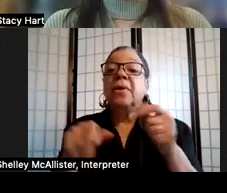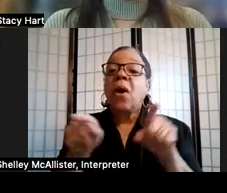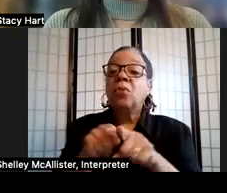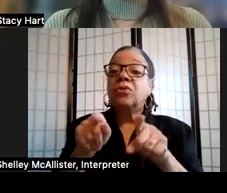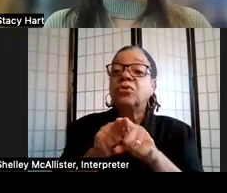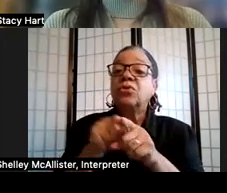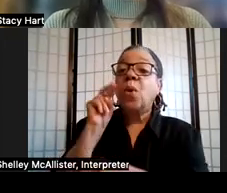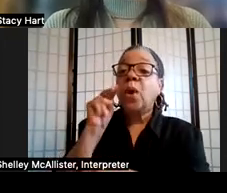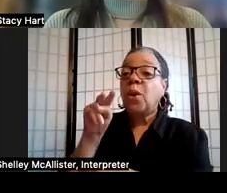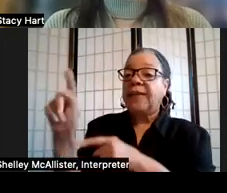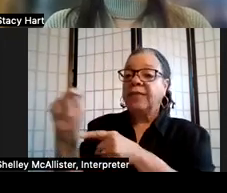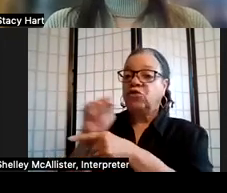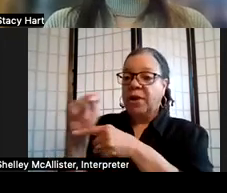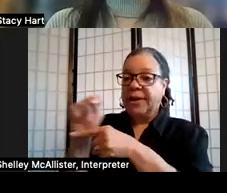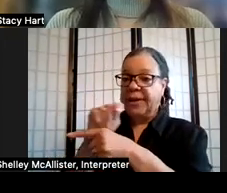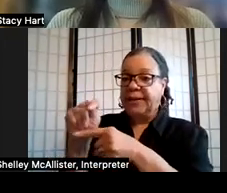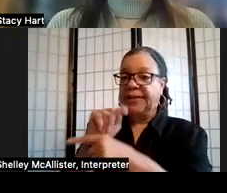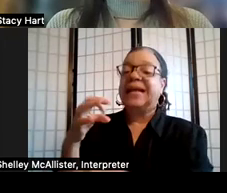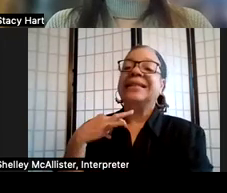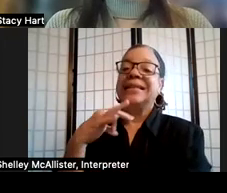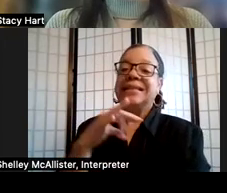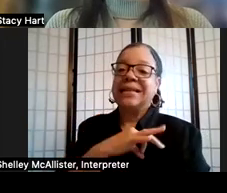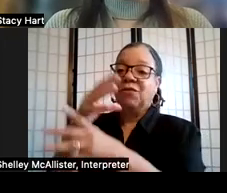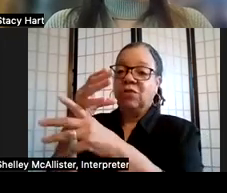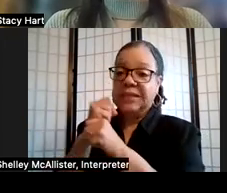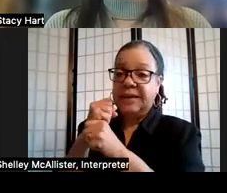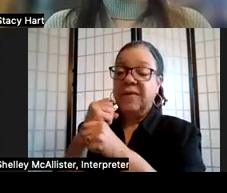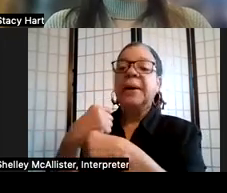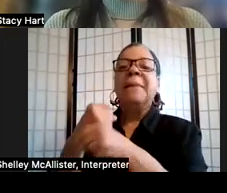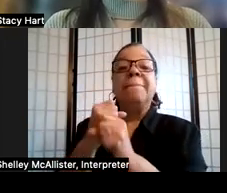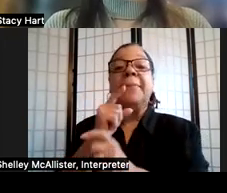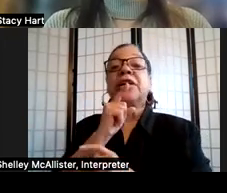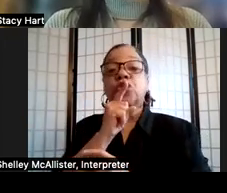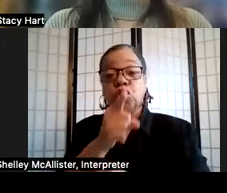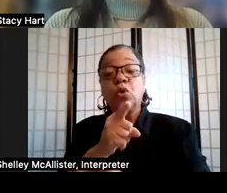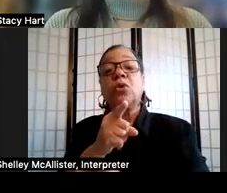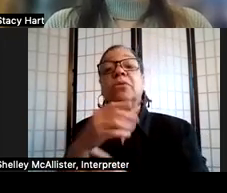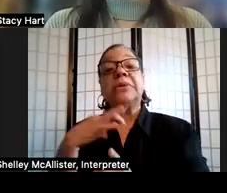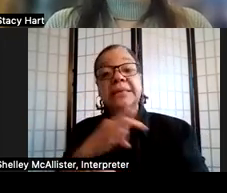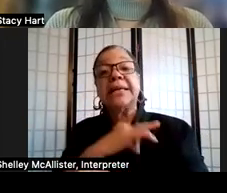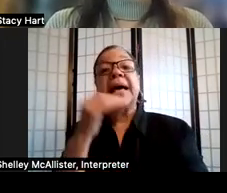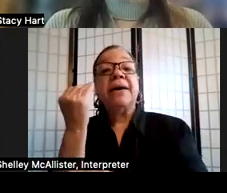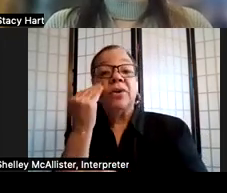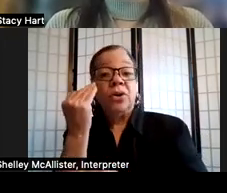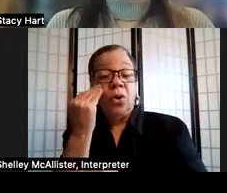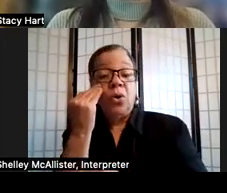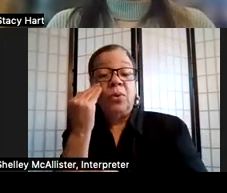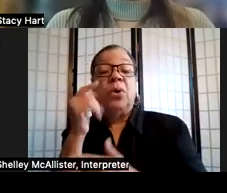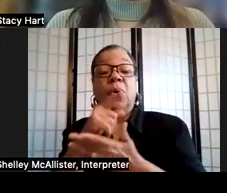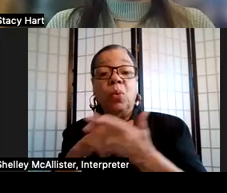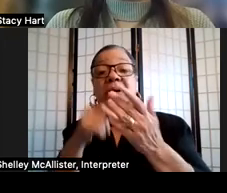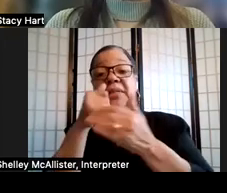our training so that we make sure that staff know what our obligations are under